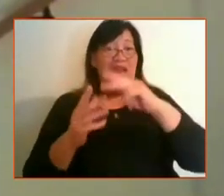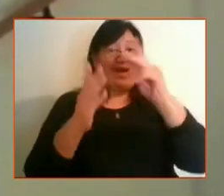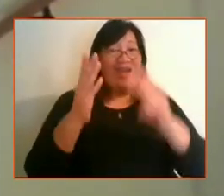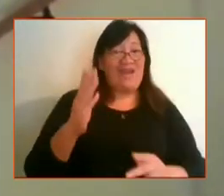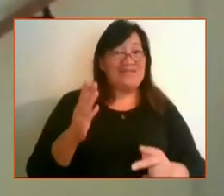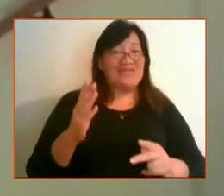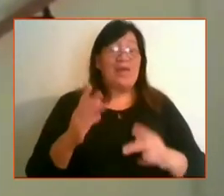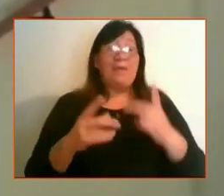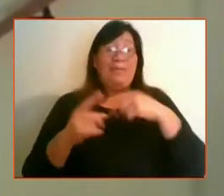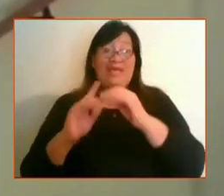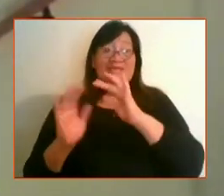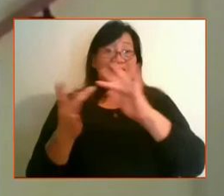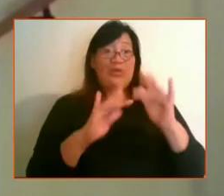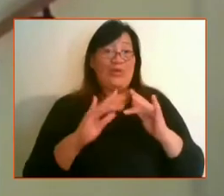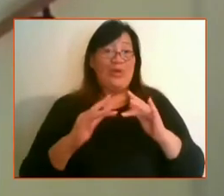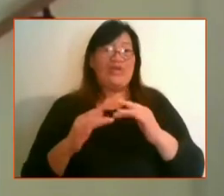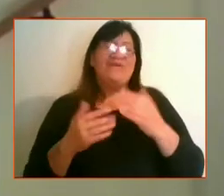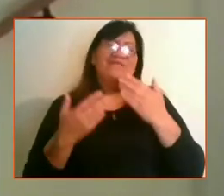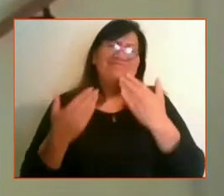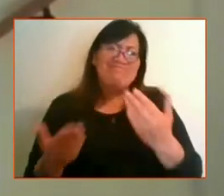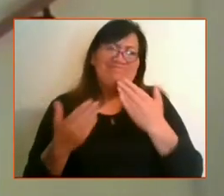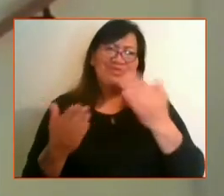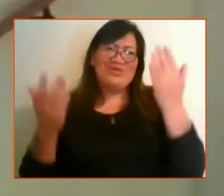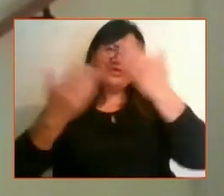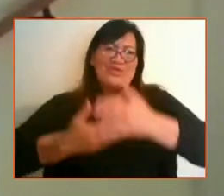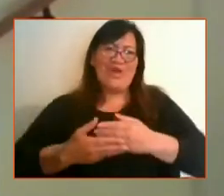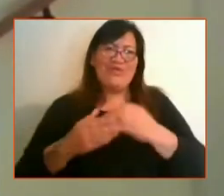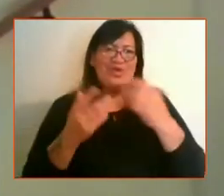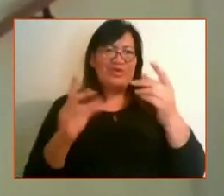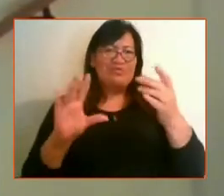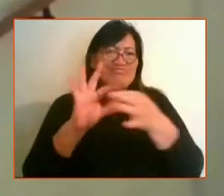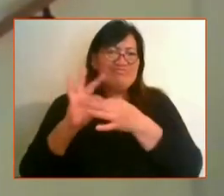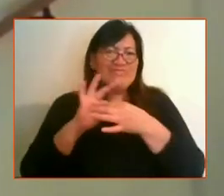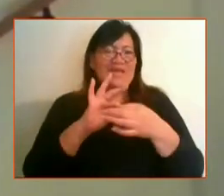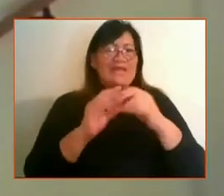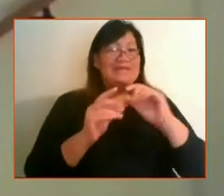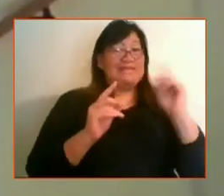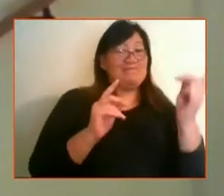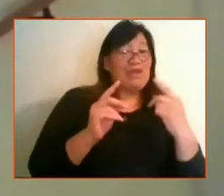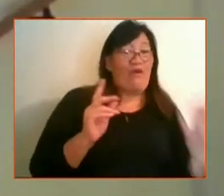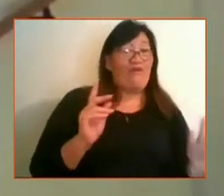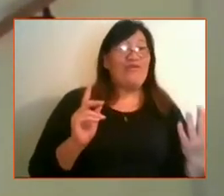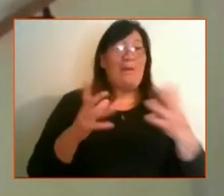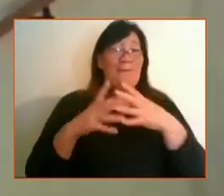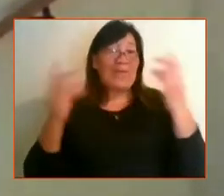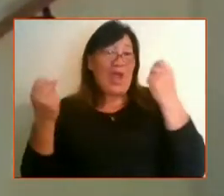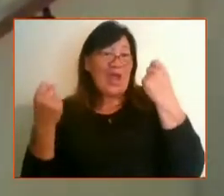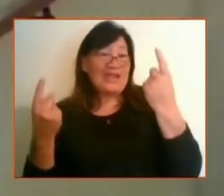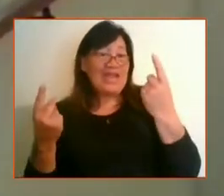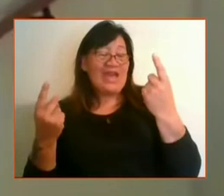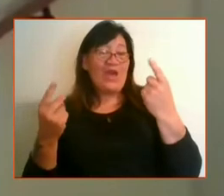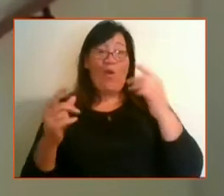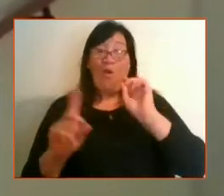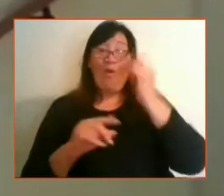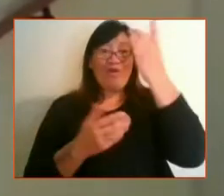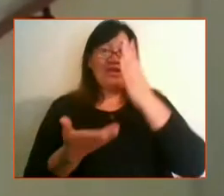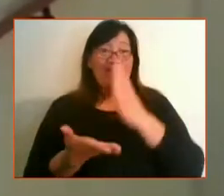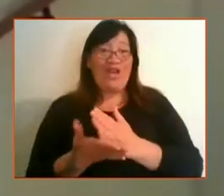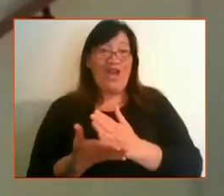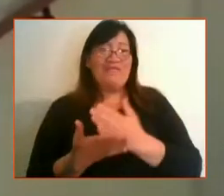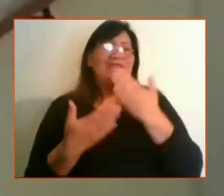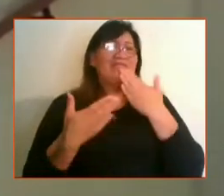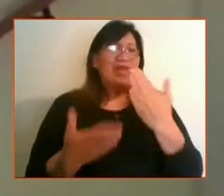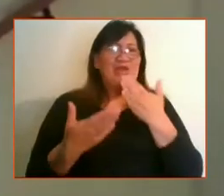Advocacy Network, thank you for joining us this evening. Thanks to our partners, the Spinoff, the Big Idea in Auckland Live. Big gratitude to Melody